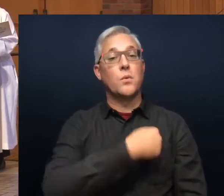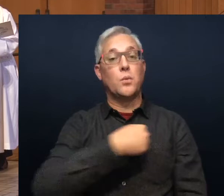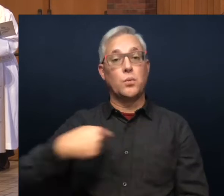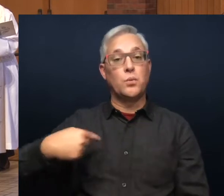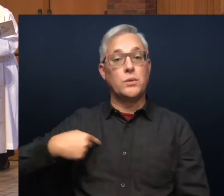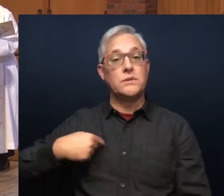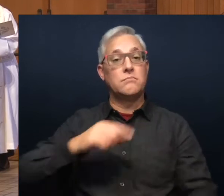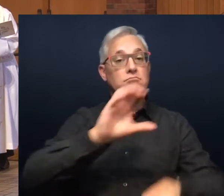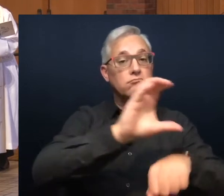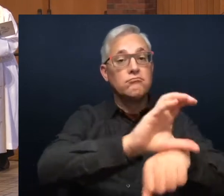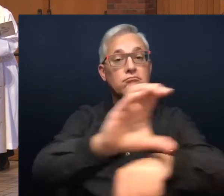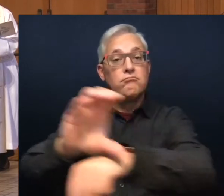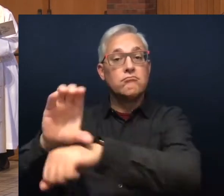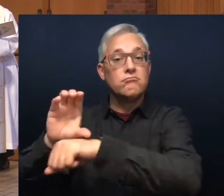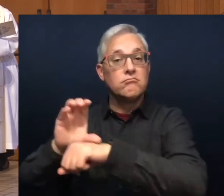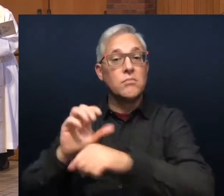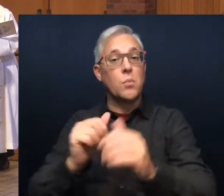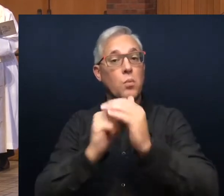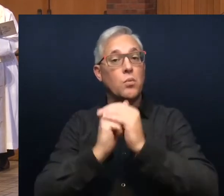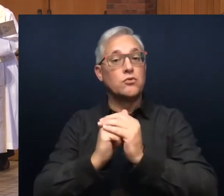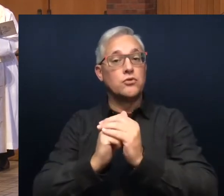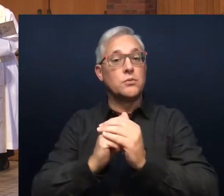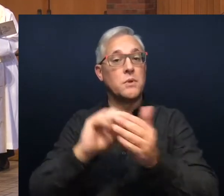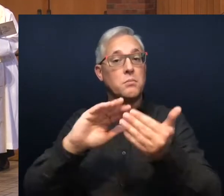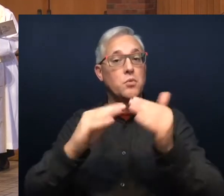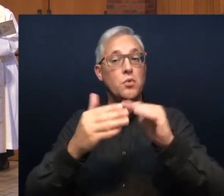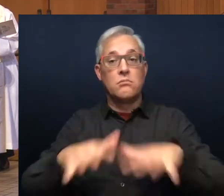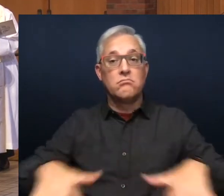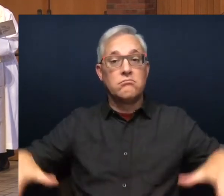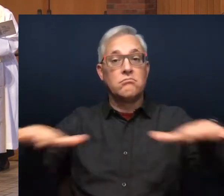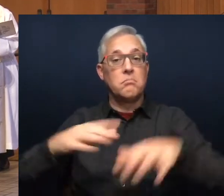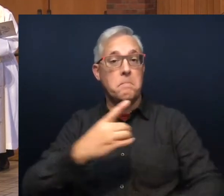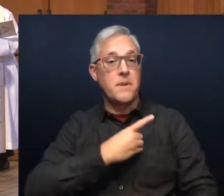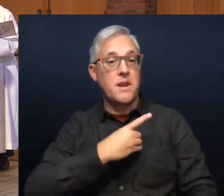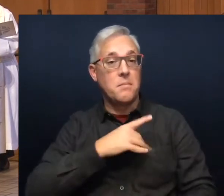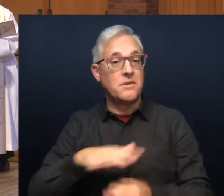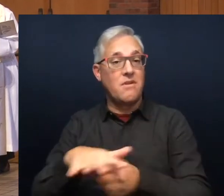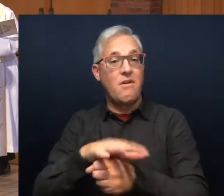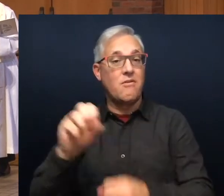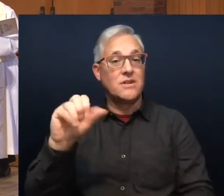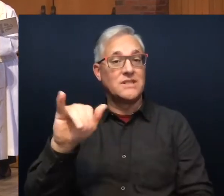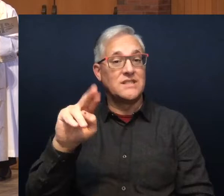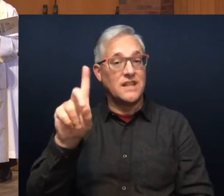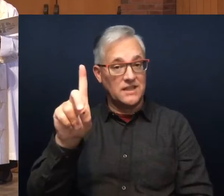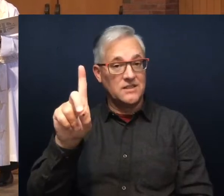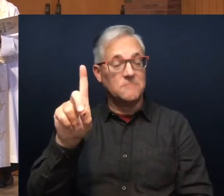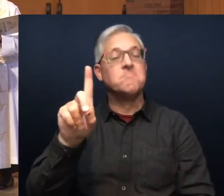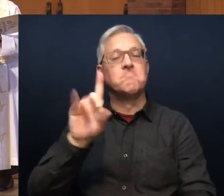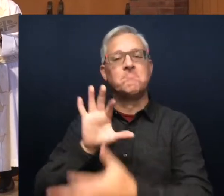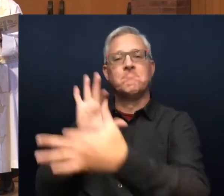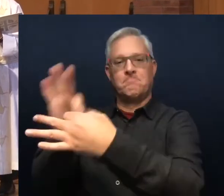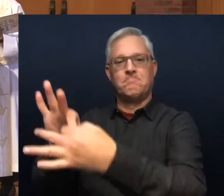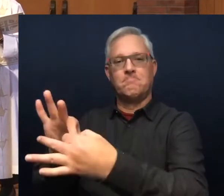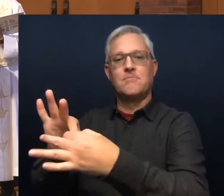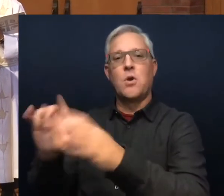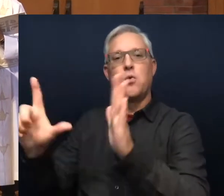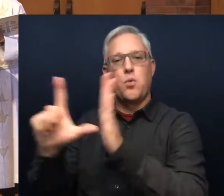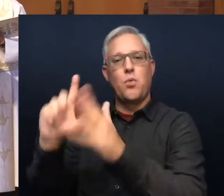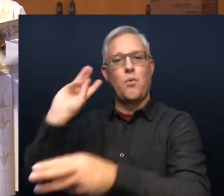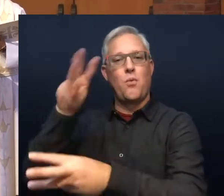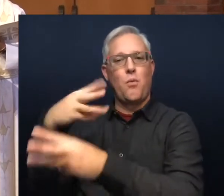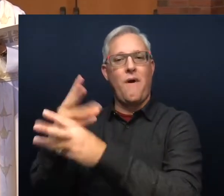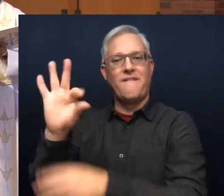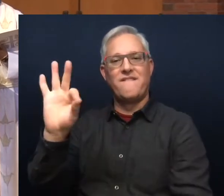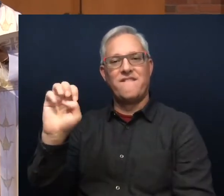we, the congregations and worshiping communities of the Minneapolis Area Synod, are members of the Lutheran World